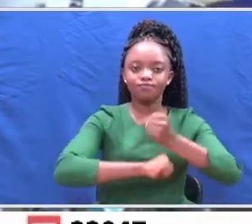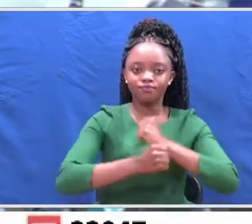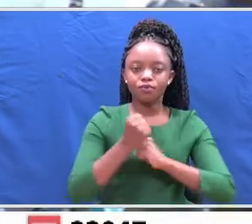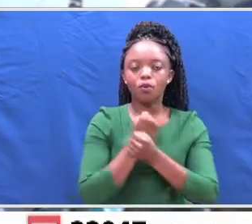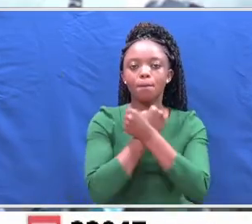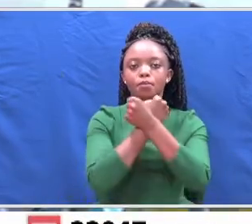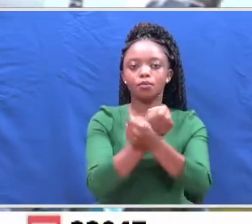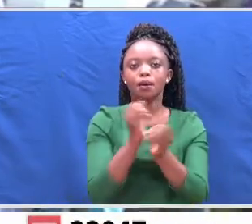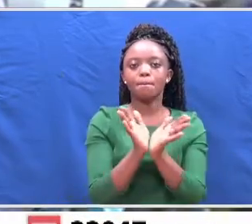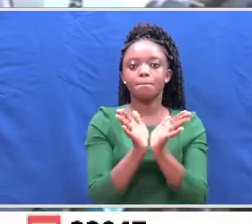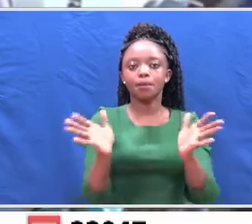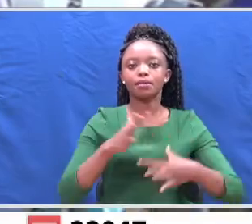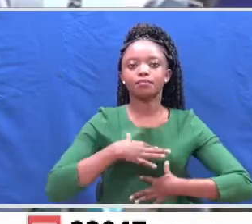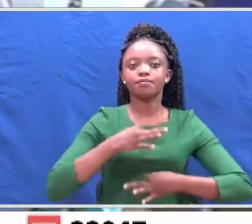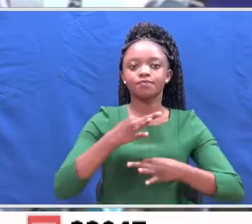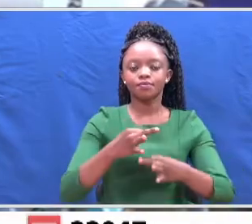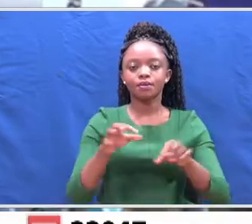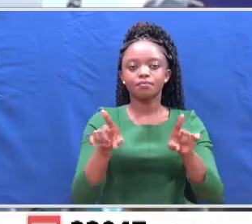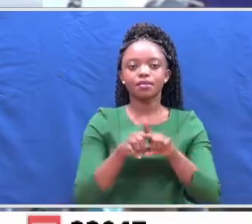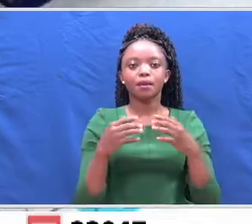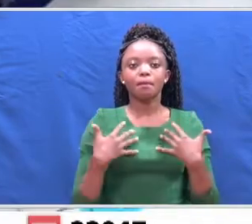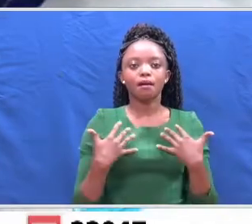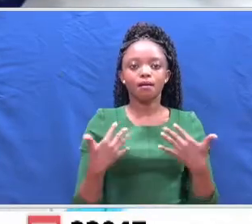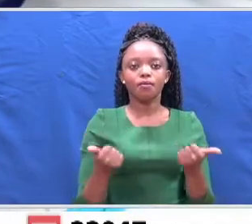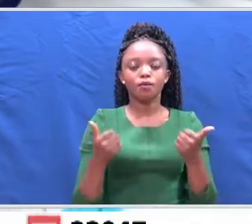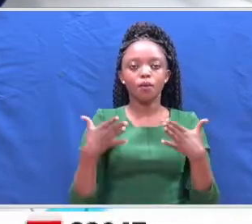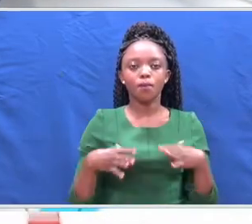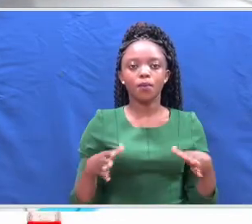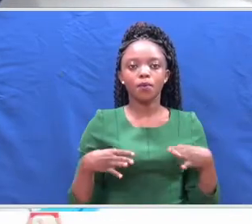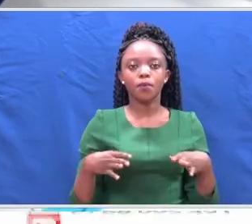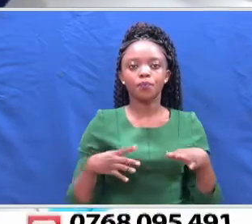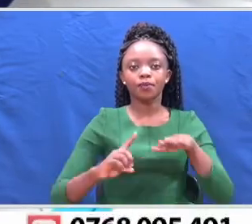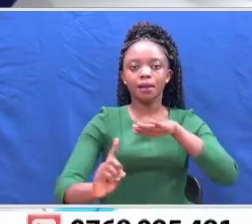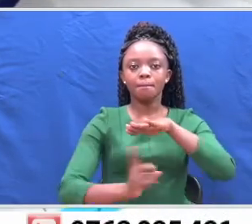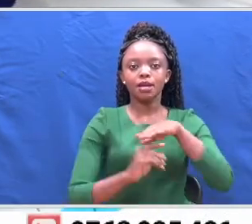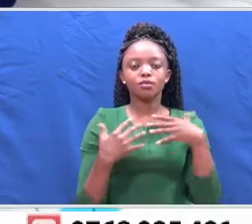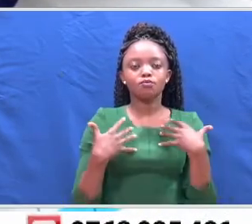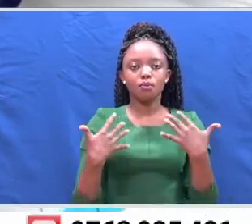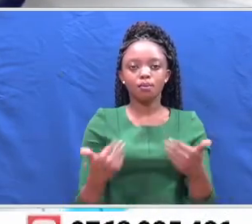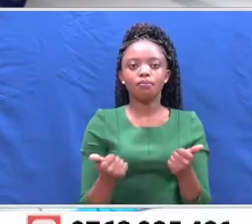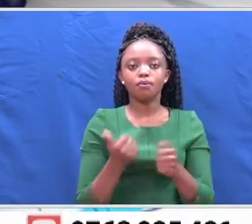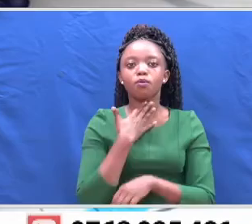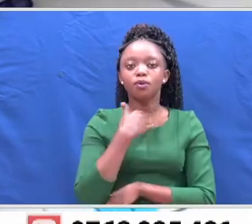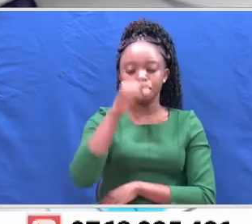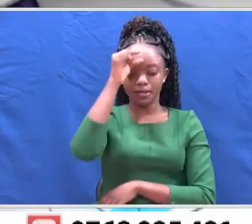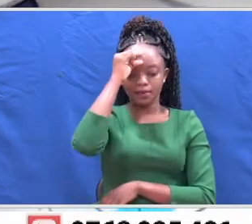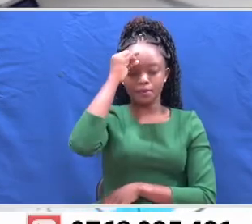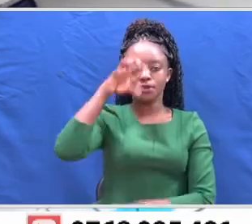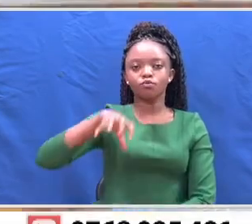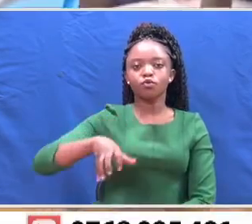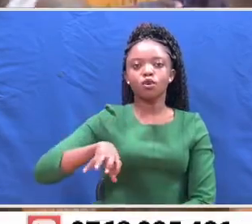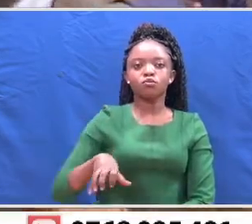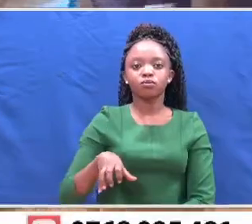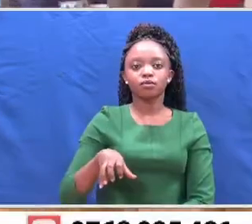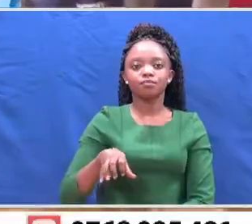protect public interest and also the health of our people. Tayari waziri wa afya Mutahi Kagwe amezitaka serikali za county